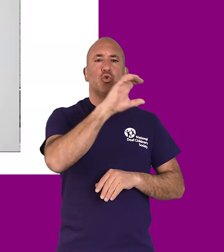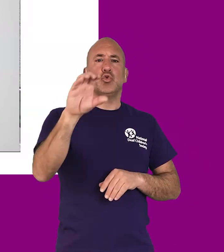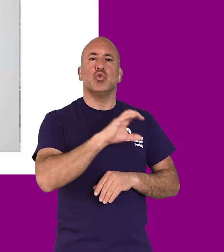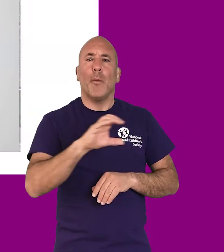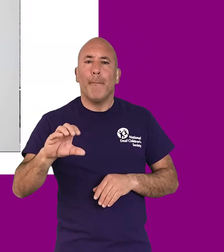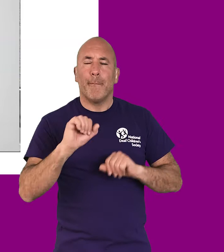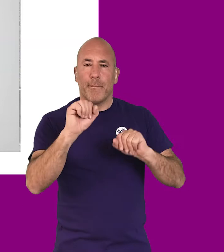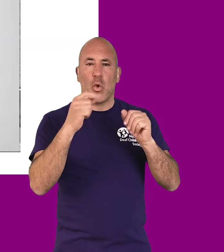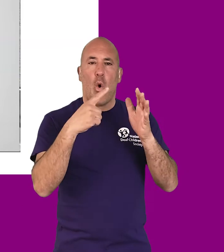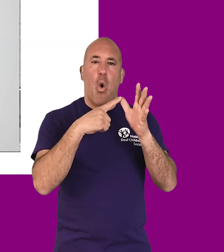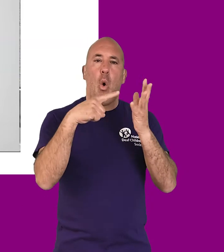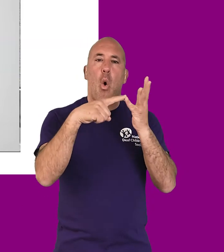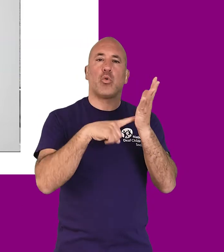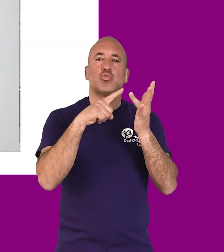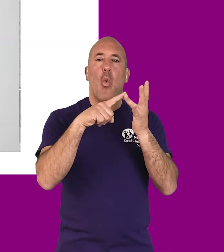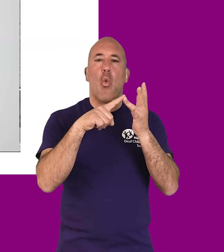With Zoom,